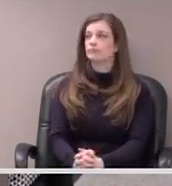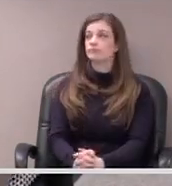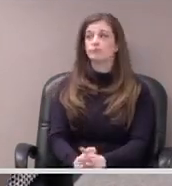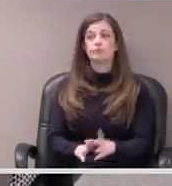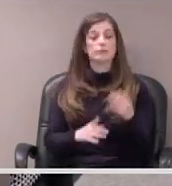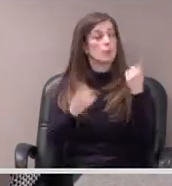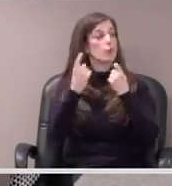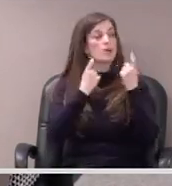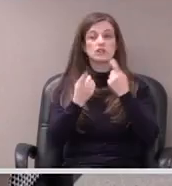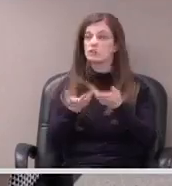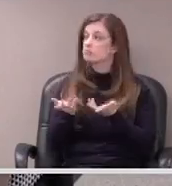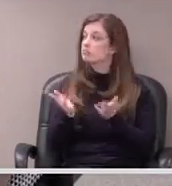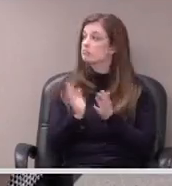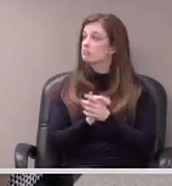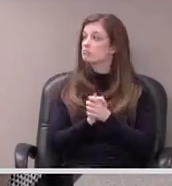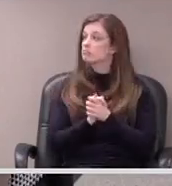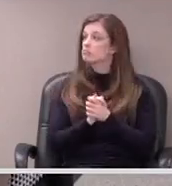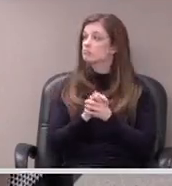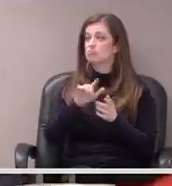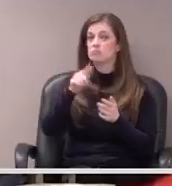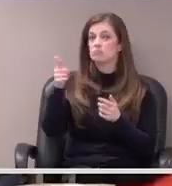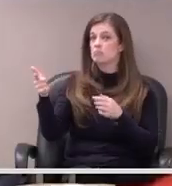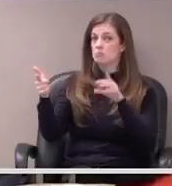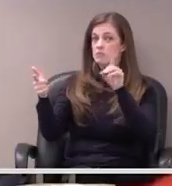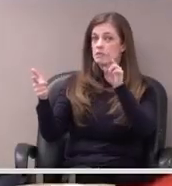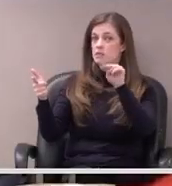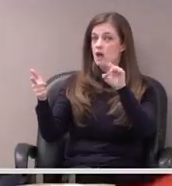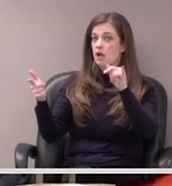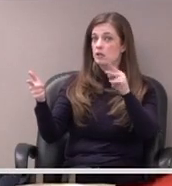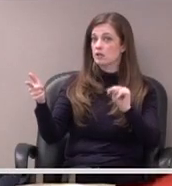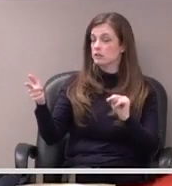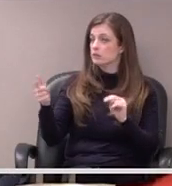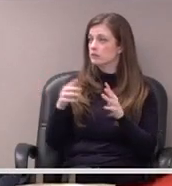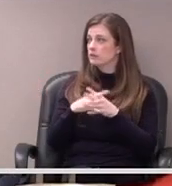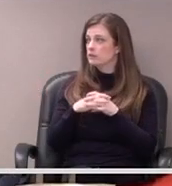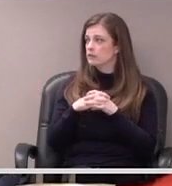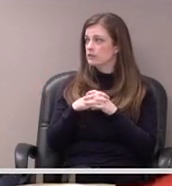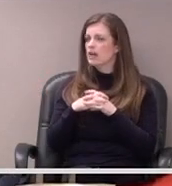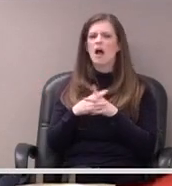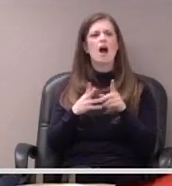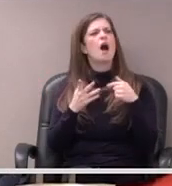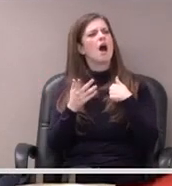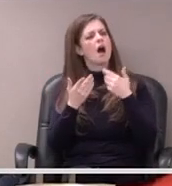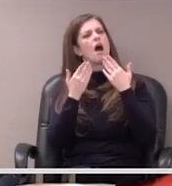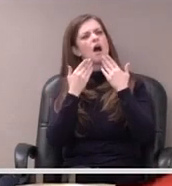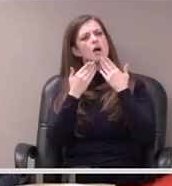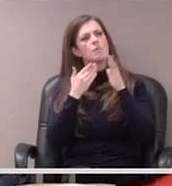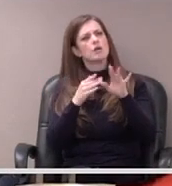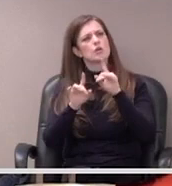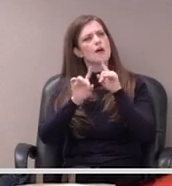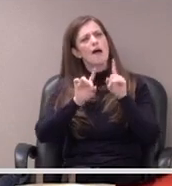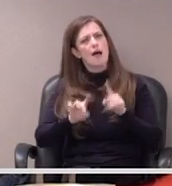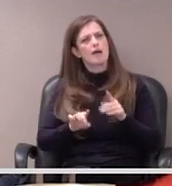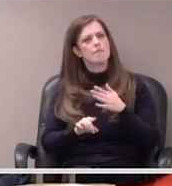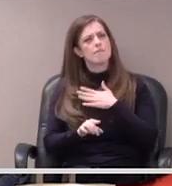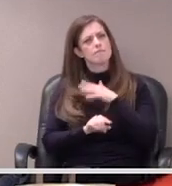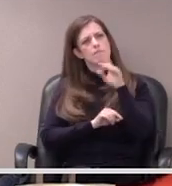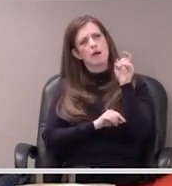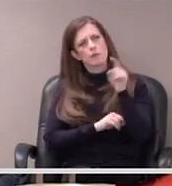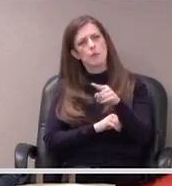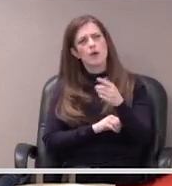Questions? Ms. Duncan. No, I appreciate your answering my